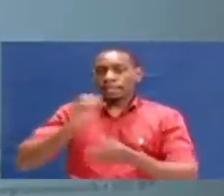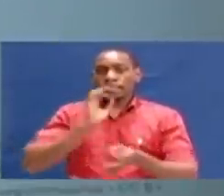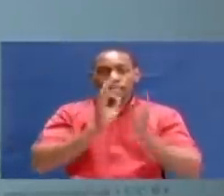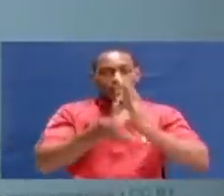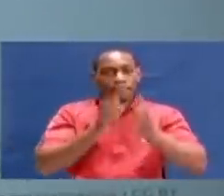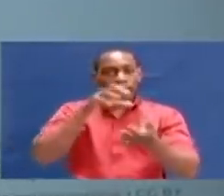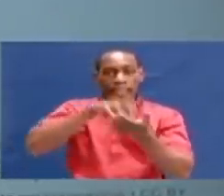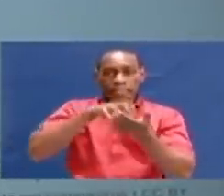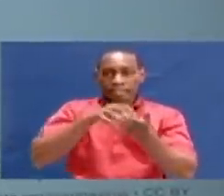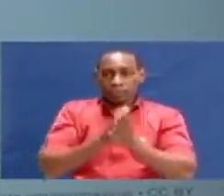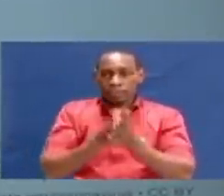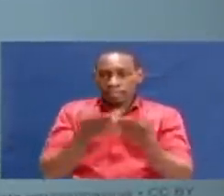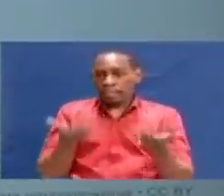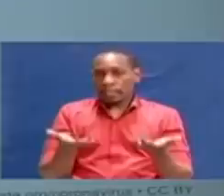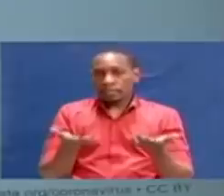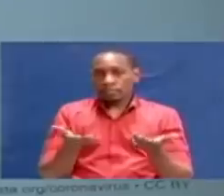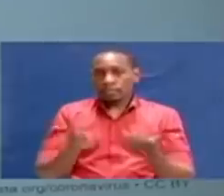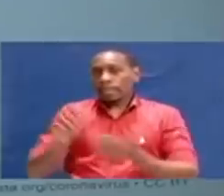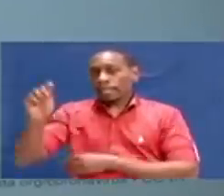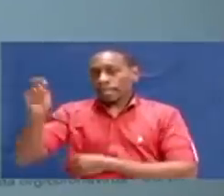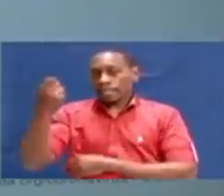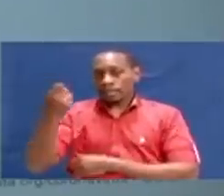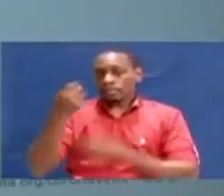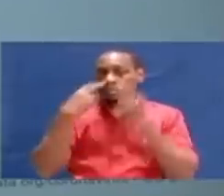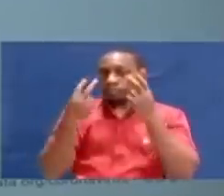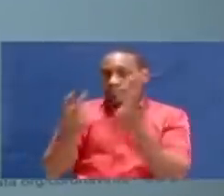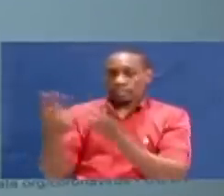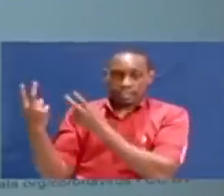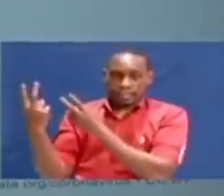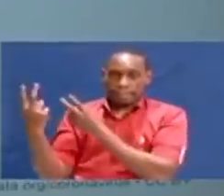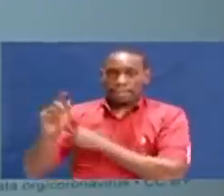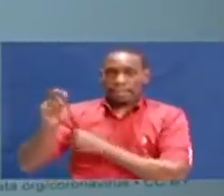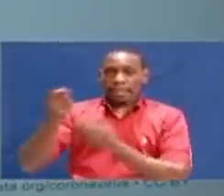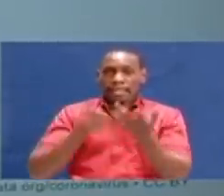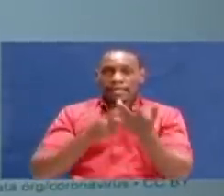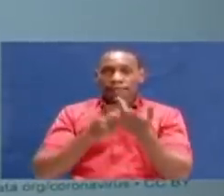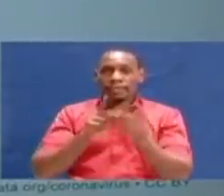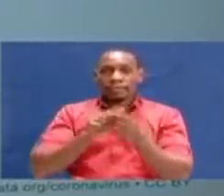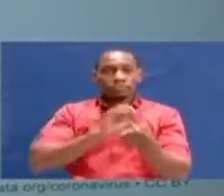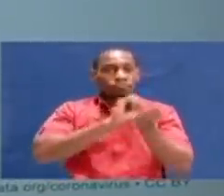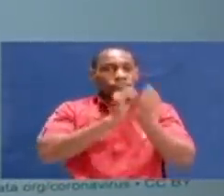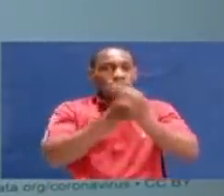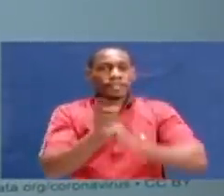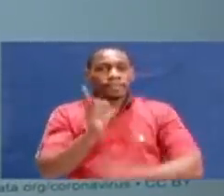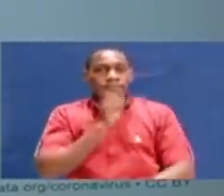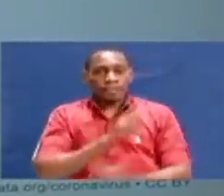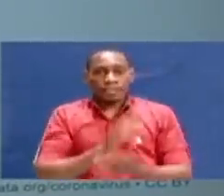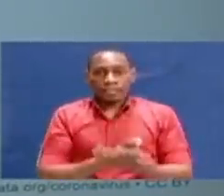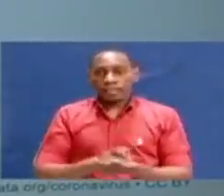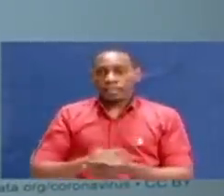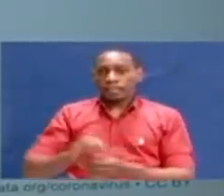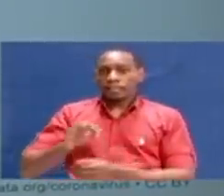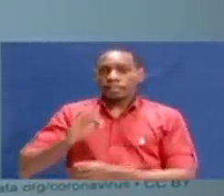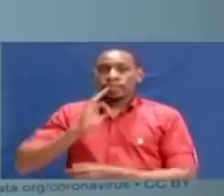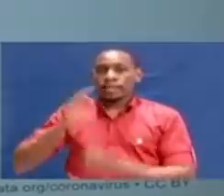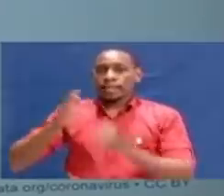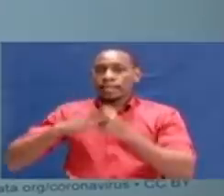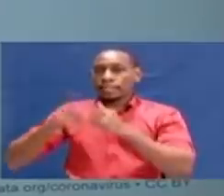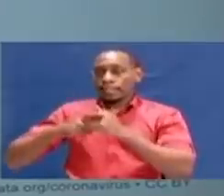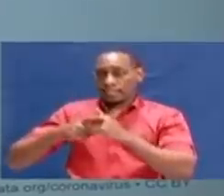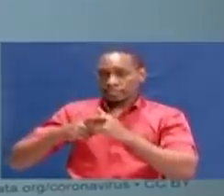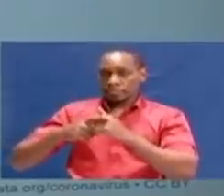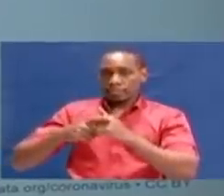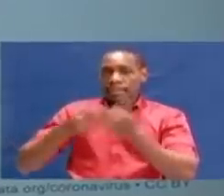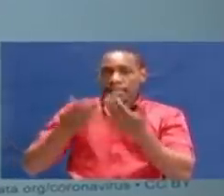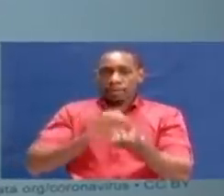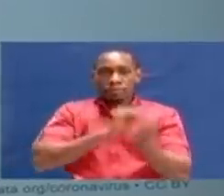cases. And here is Kenya. Kenya, that figure has also changed. It is not 396 since we did the graph.